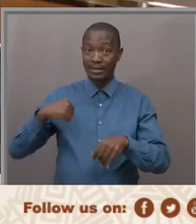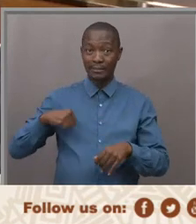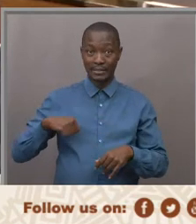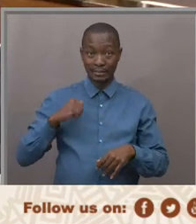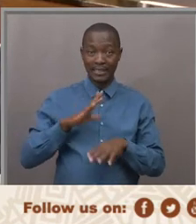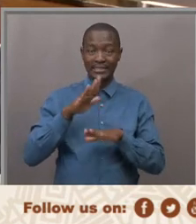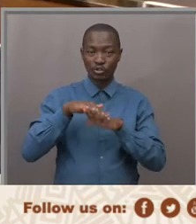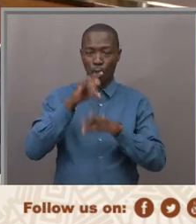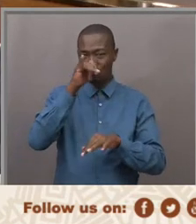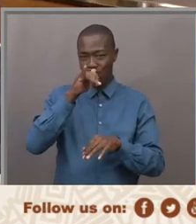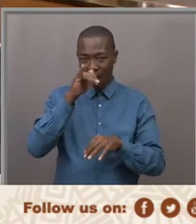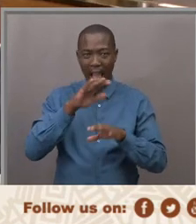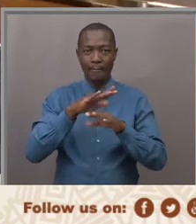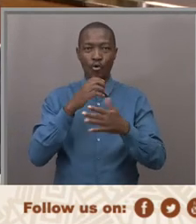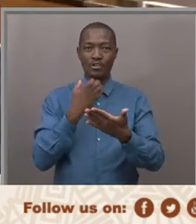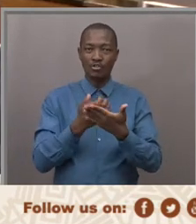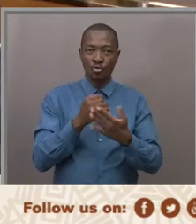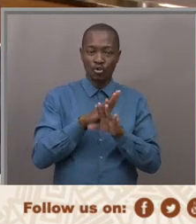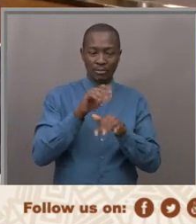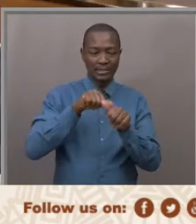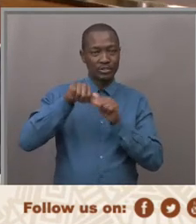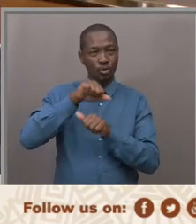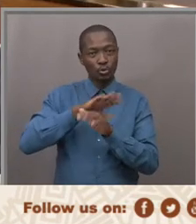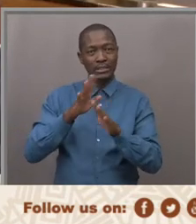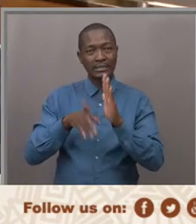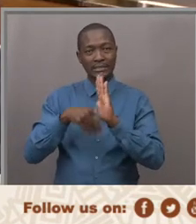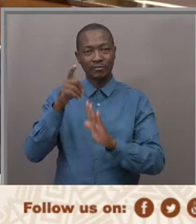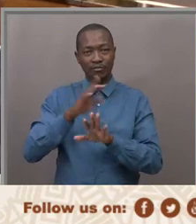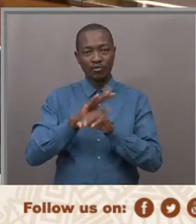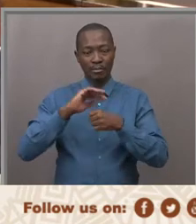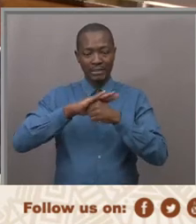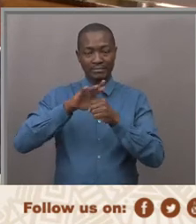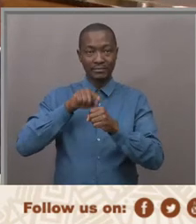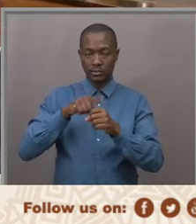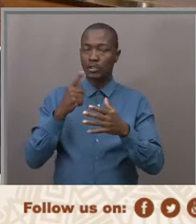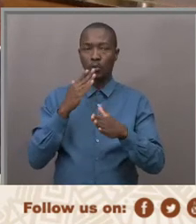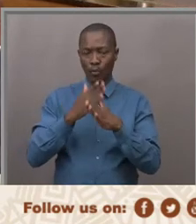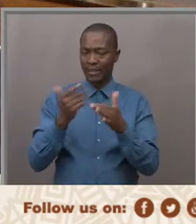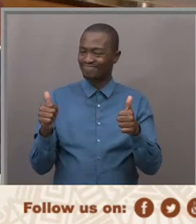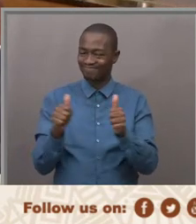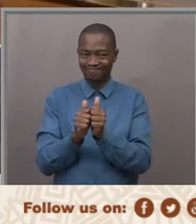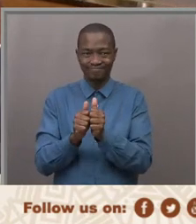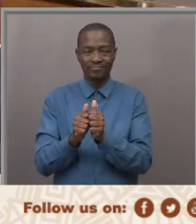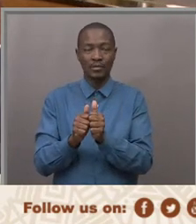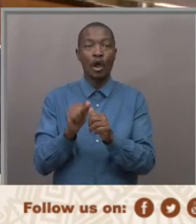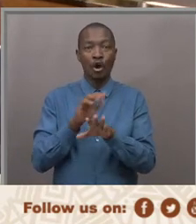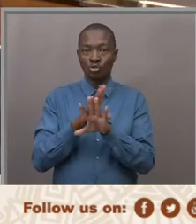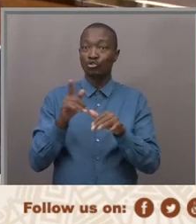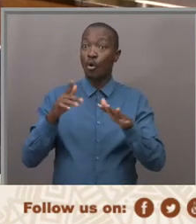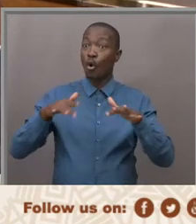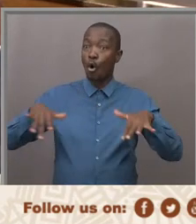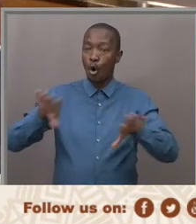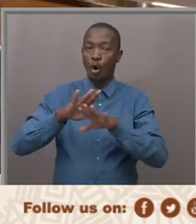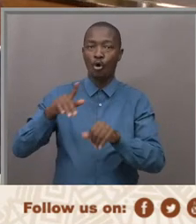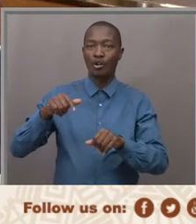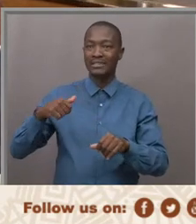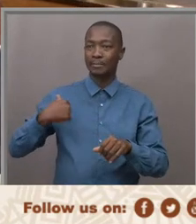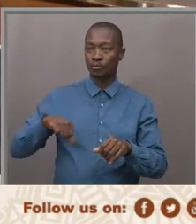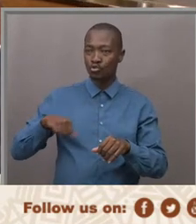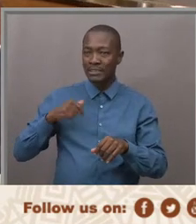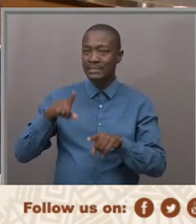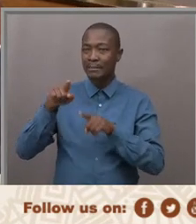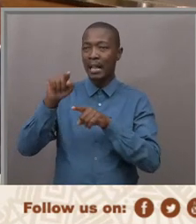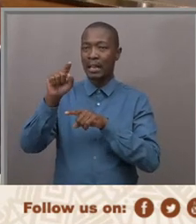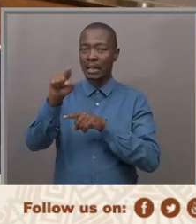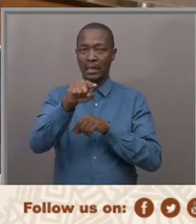on economy, on social development, on COVID-19 are working together. So the Metro Police